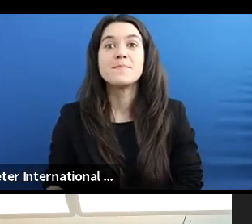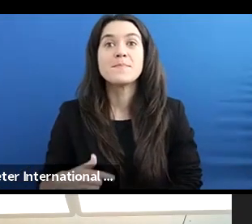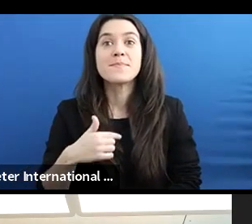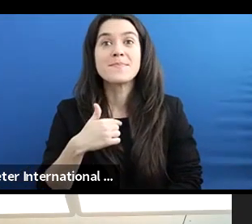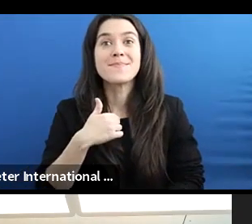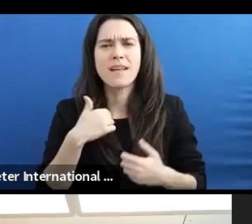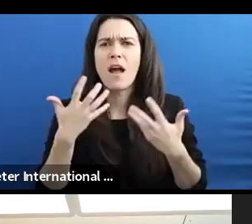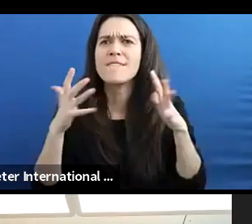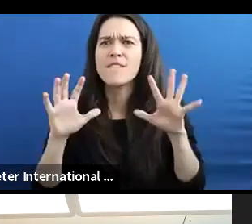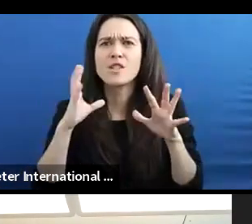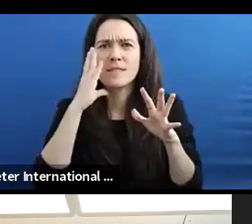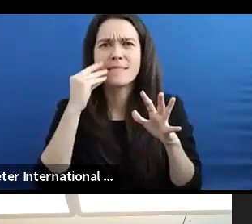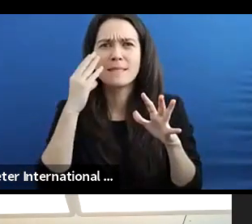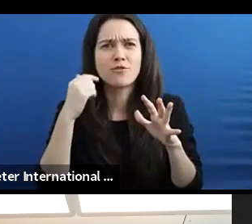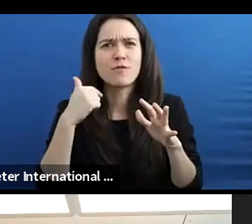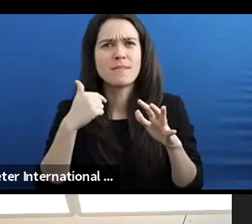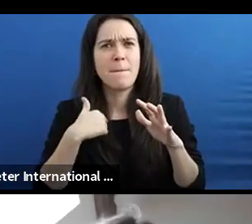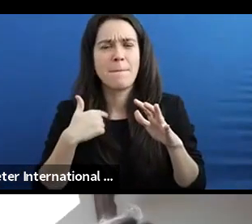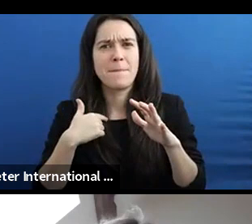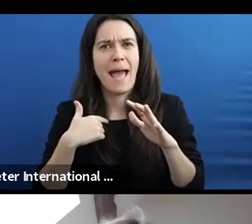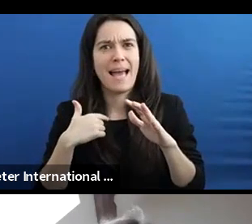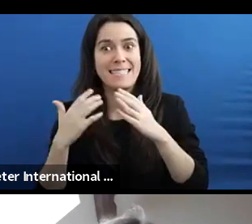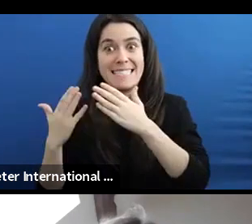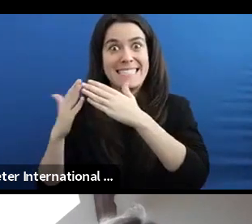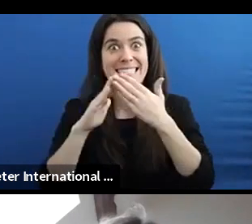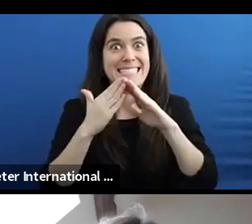local artists and local